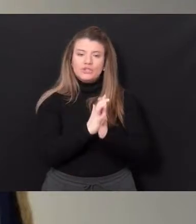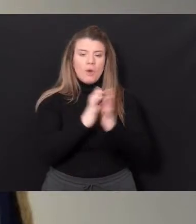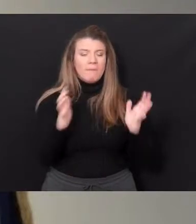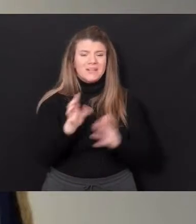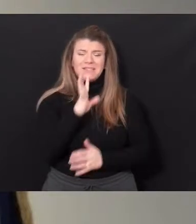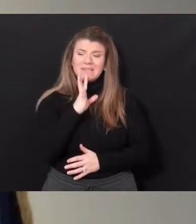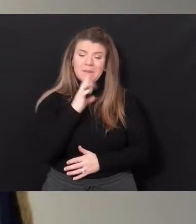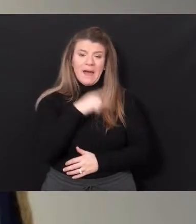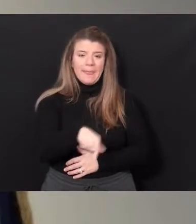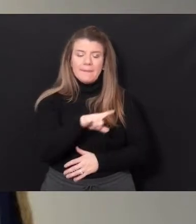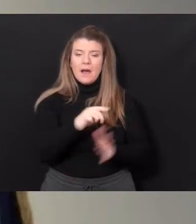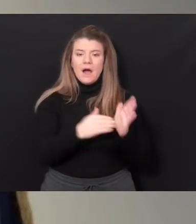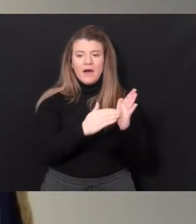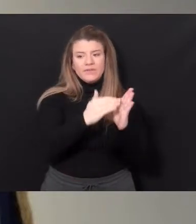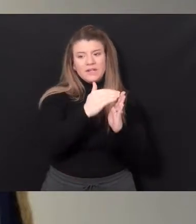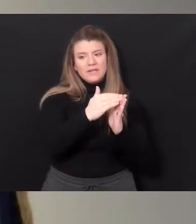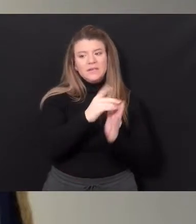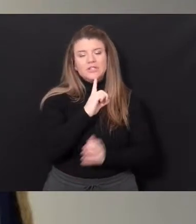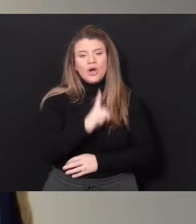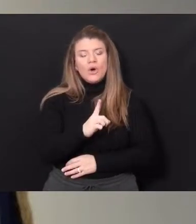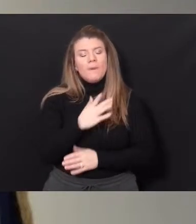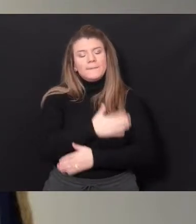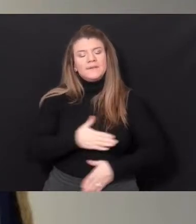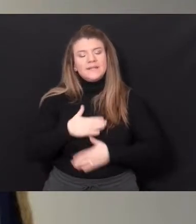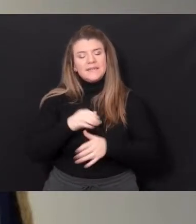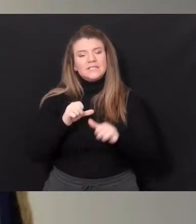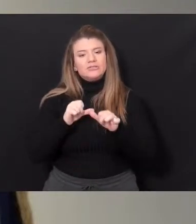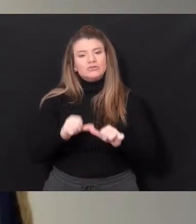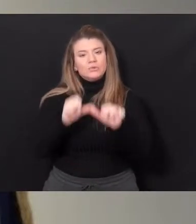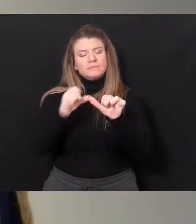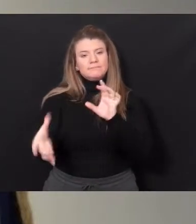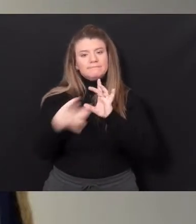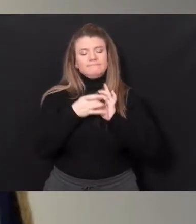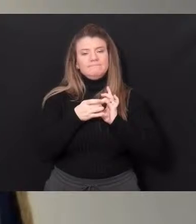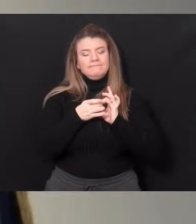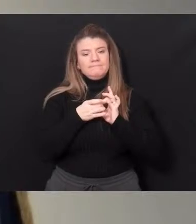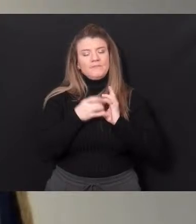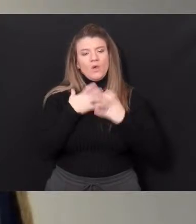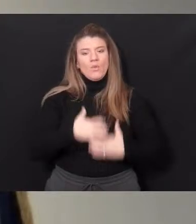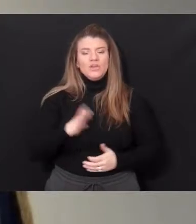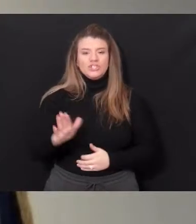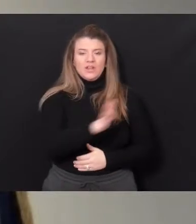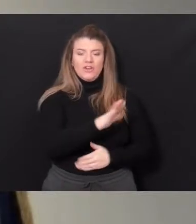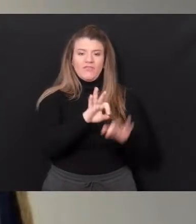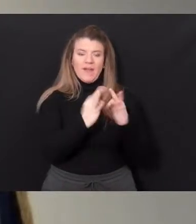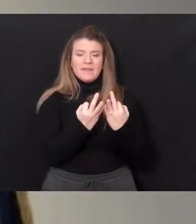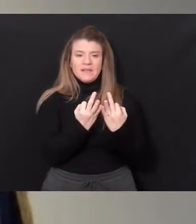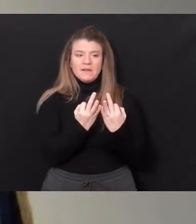about constantly. So please join me in wishing their family